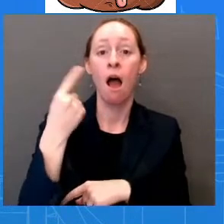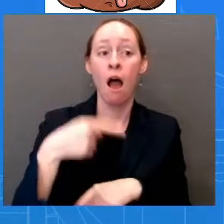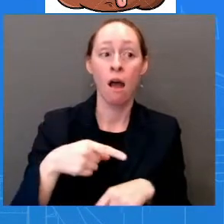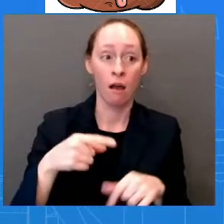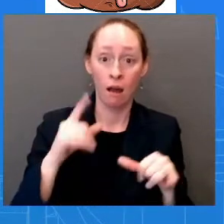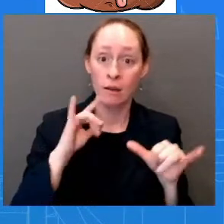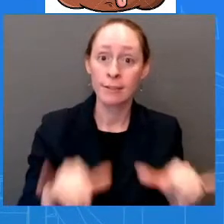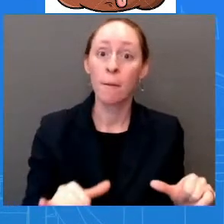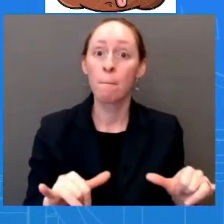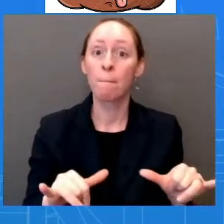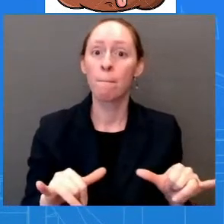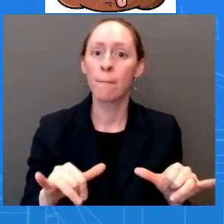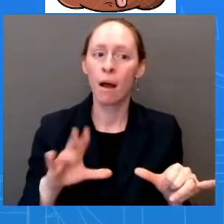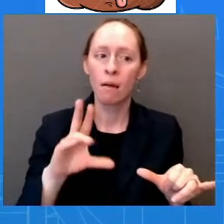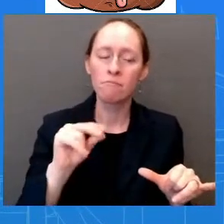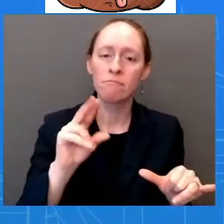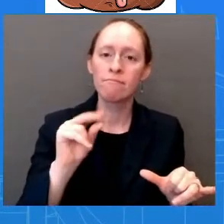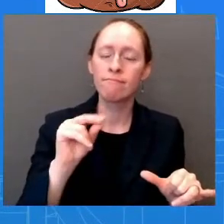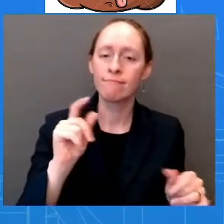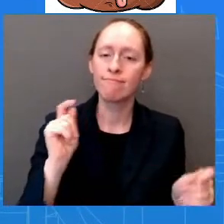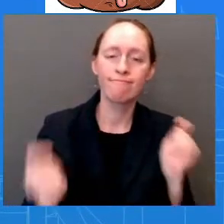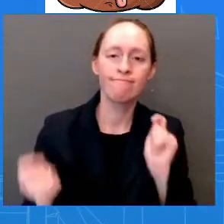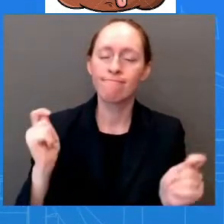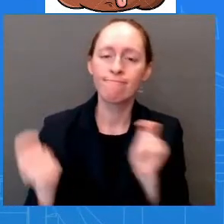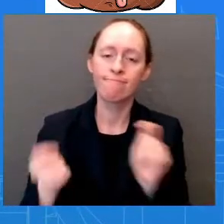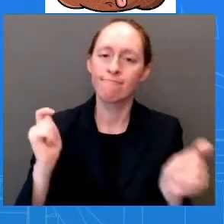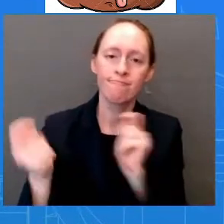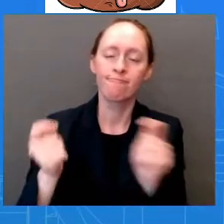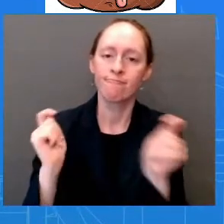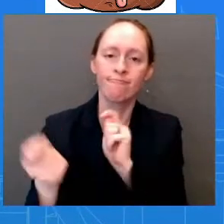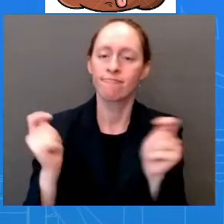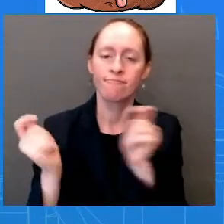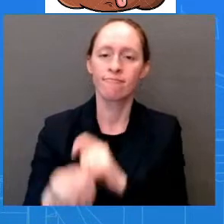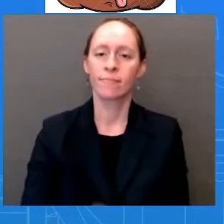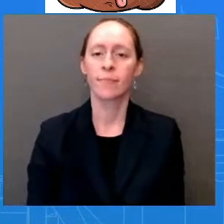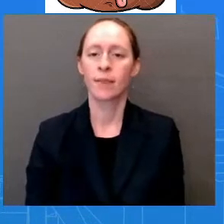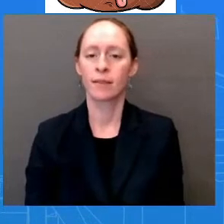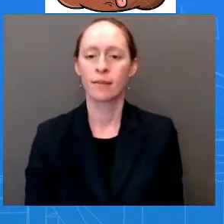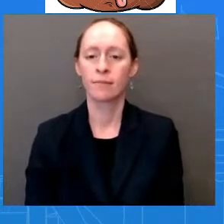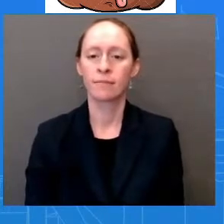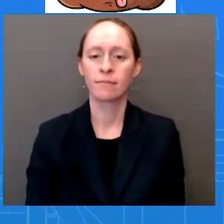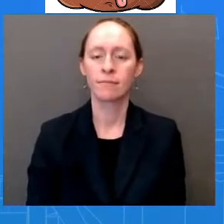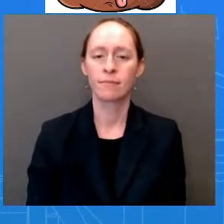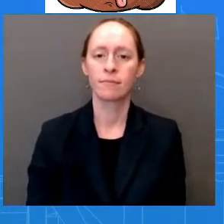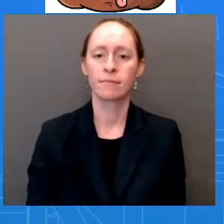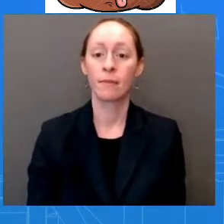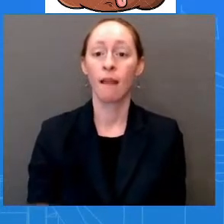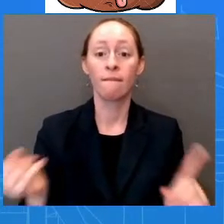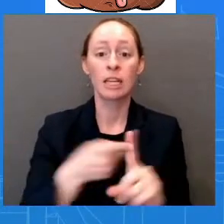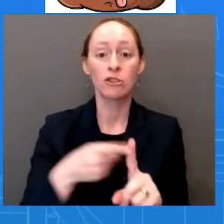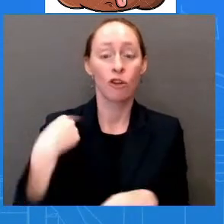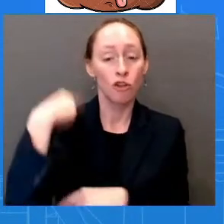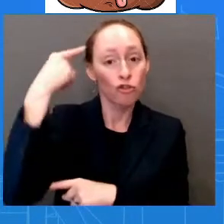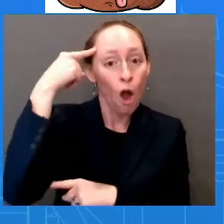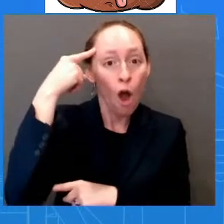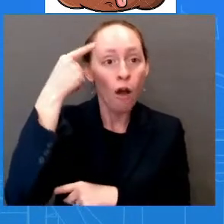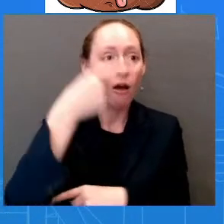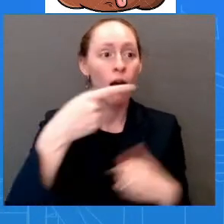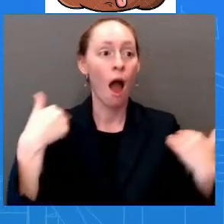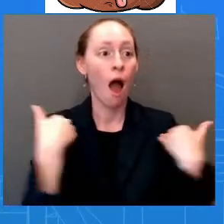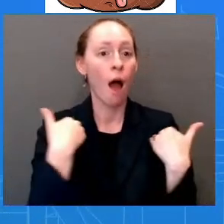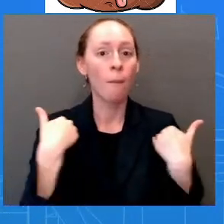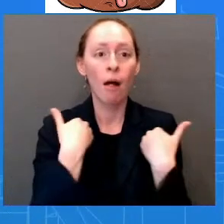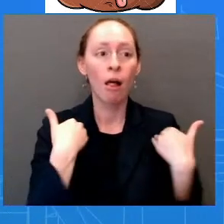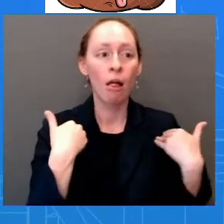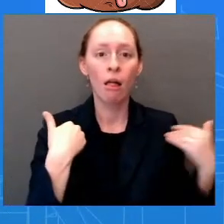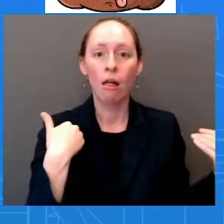animal to human, didn't spread well from human to human. Then we found that it spread very well. And then we found out